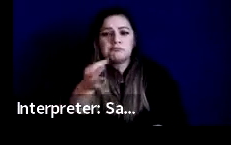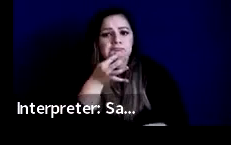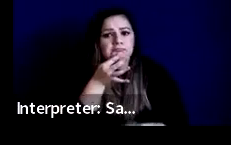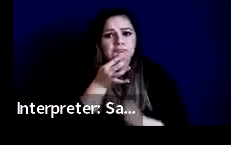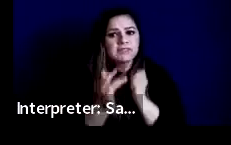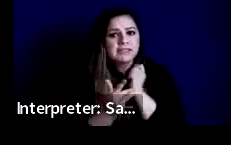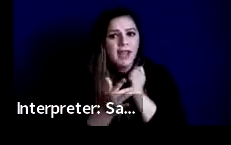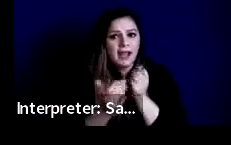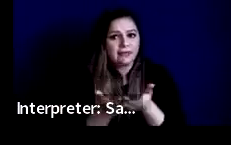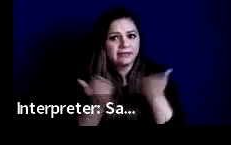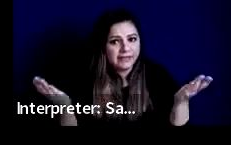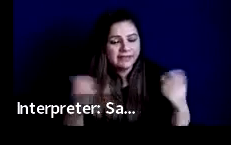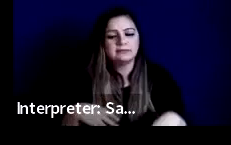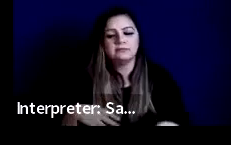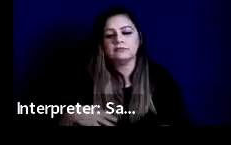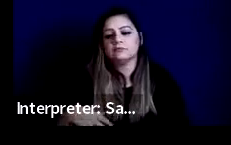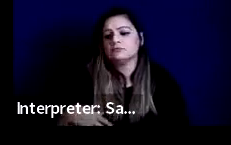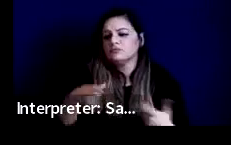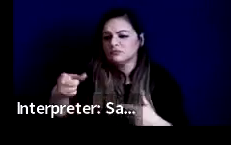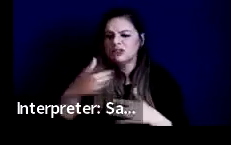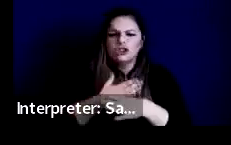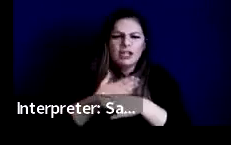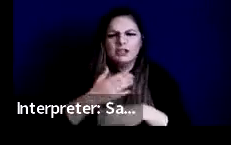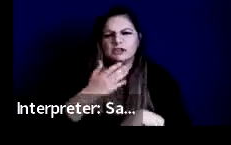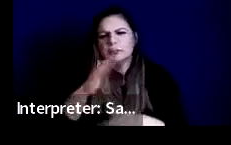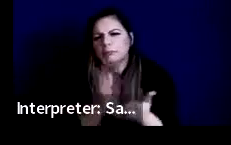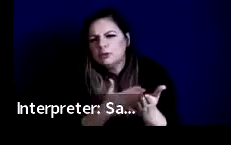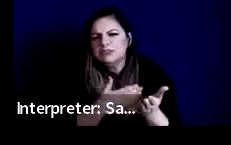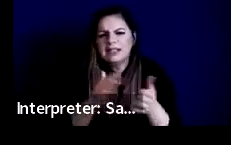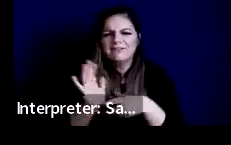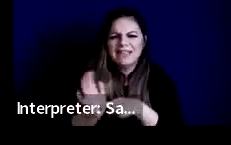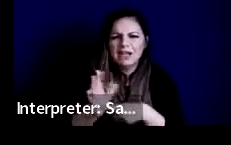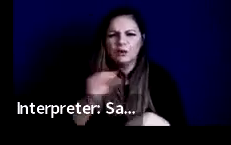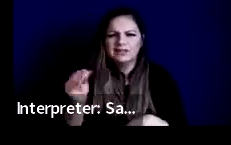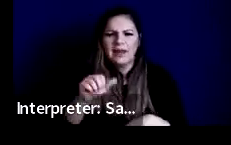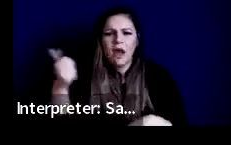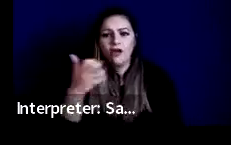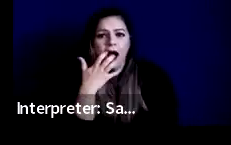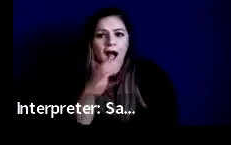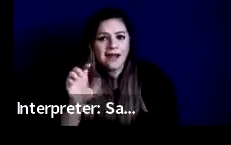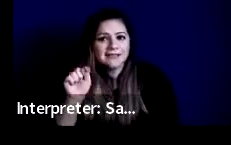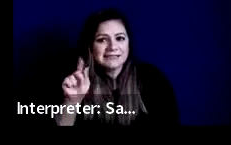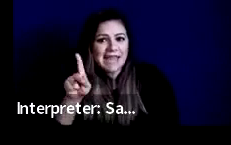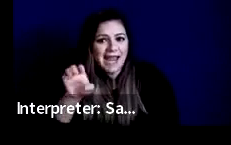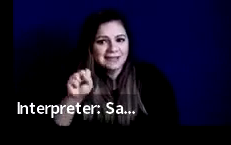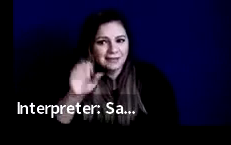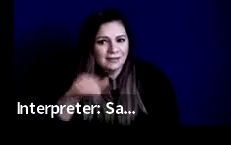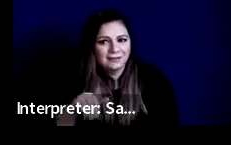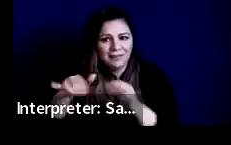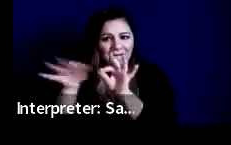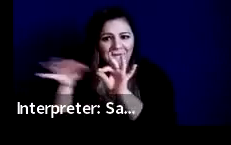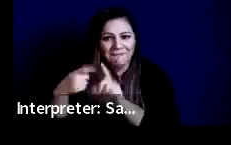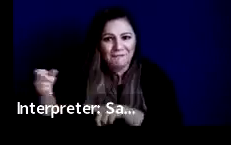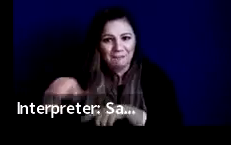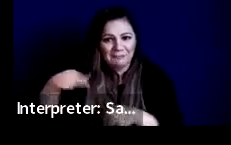sharing his favorite music videos and other hot takes, like the kids say, online. Sam started an associate's degree program,